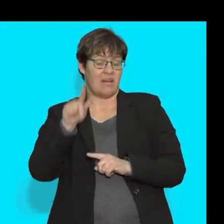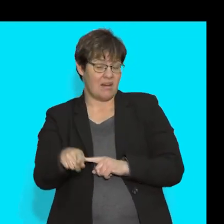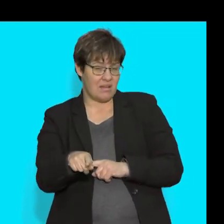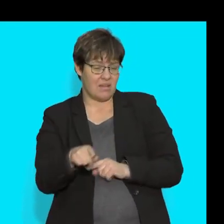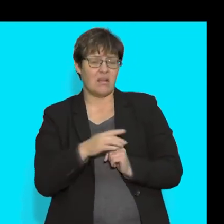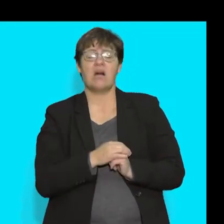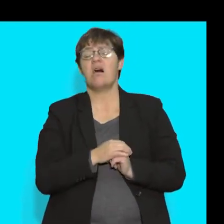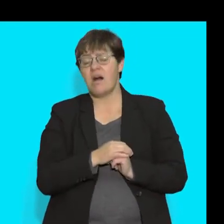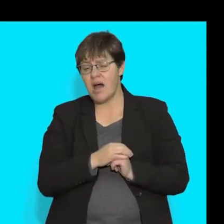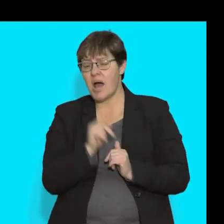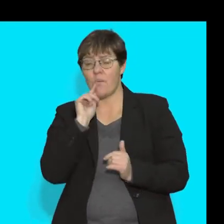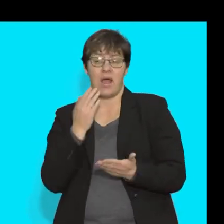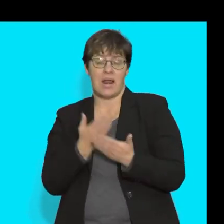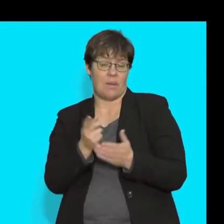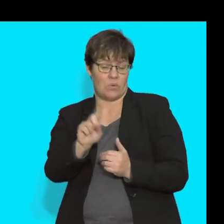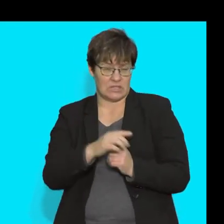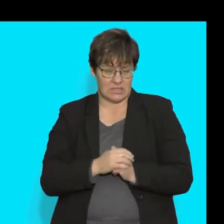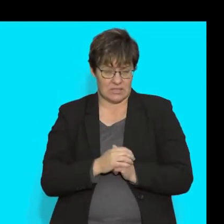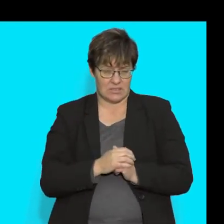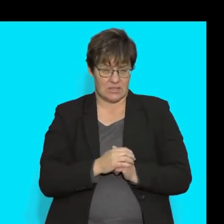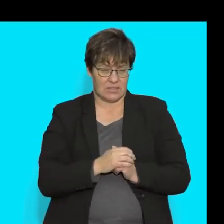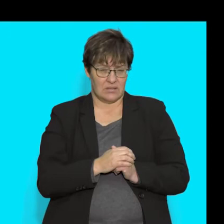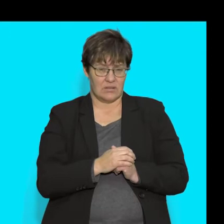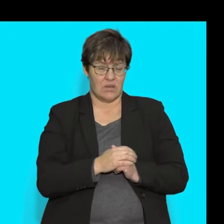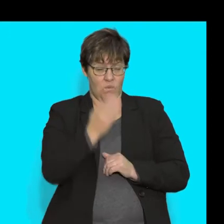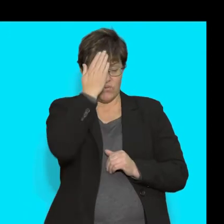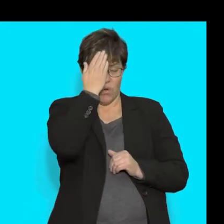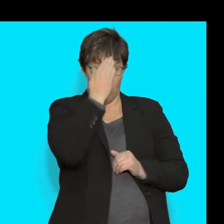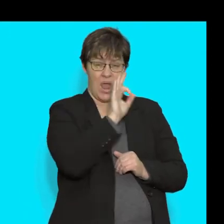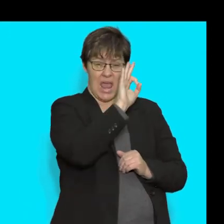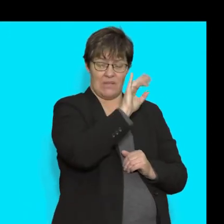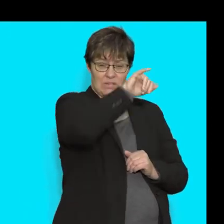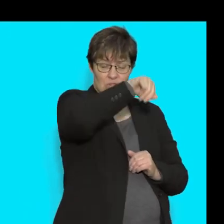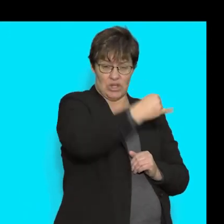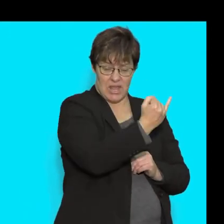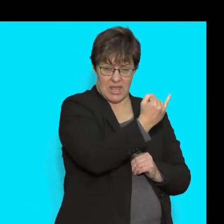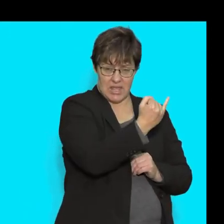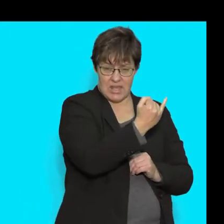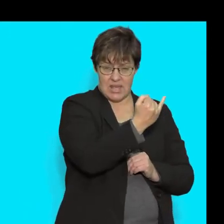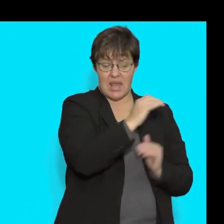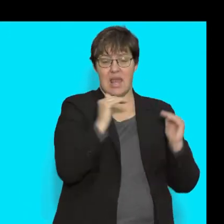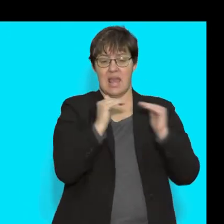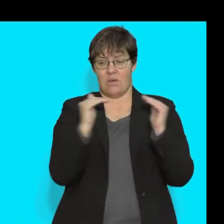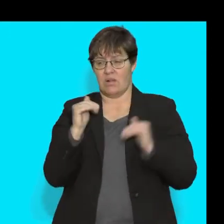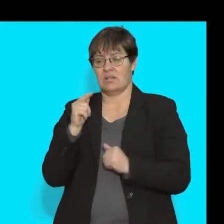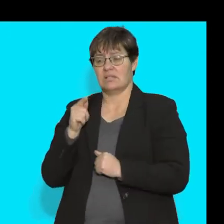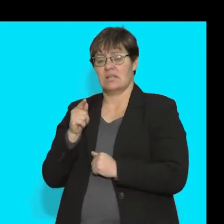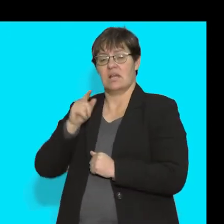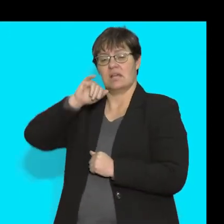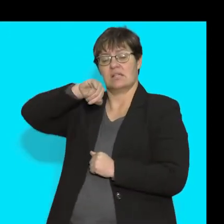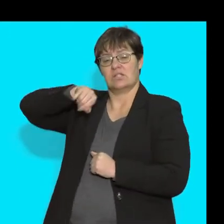parallelogram, we can then claim that we know this Fj is equals